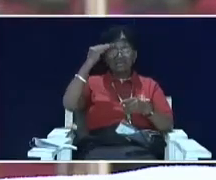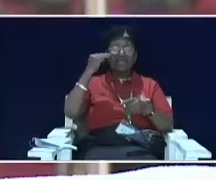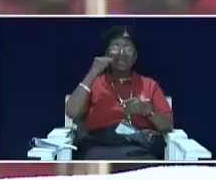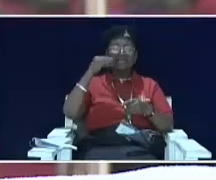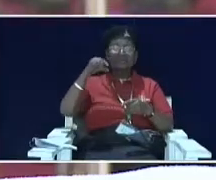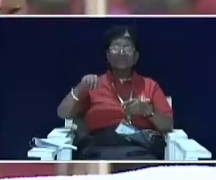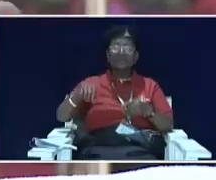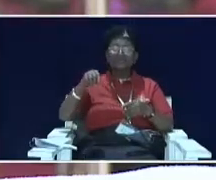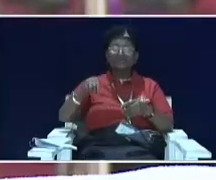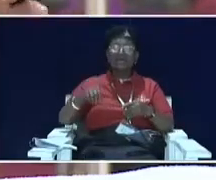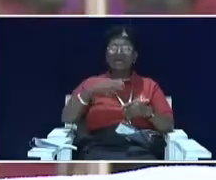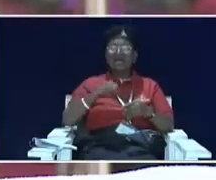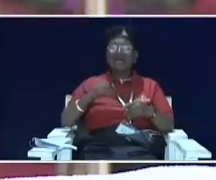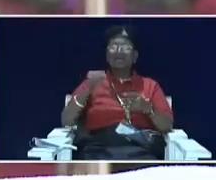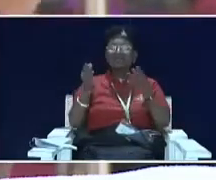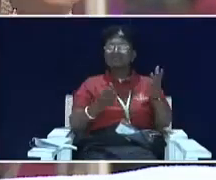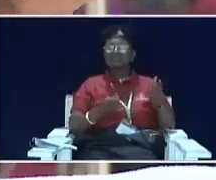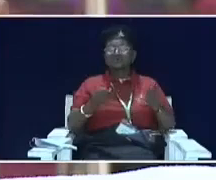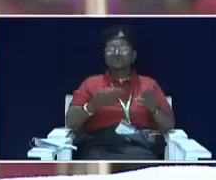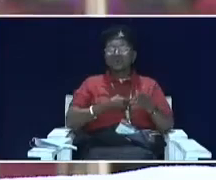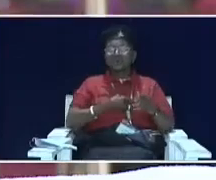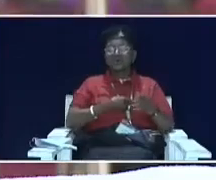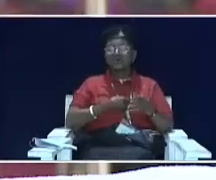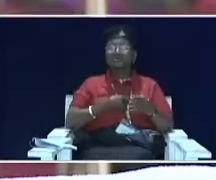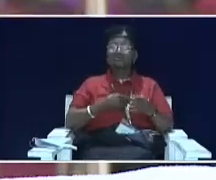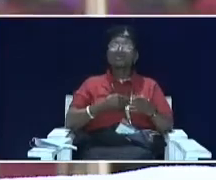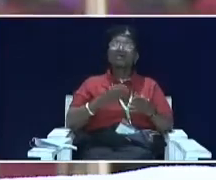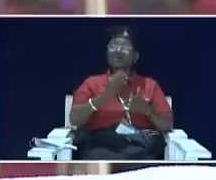and brought us state-of-the-art equipment,